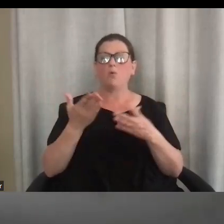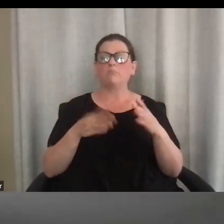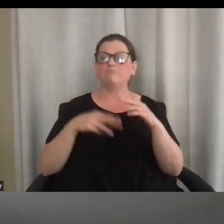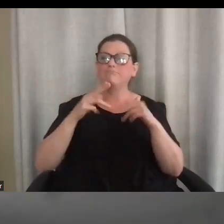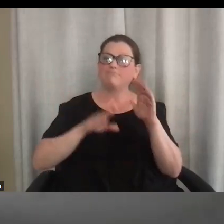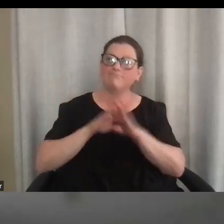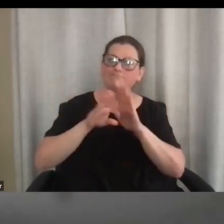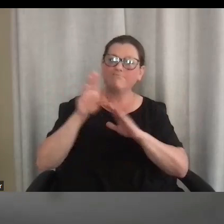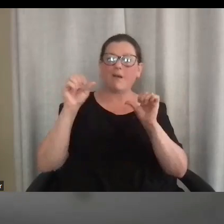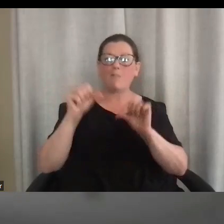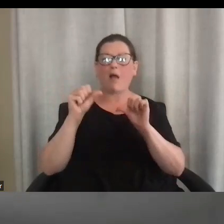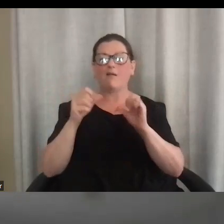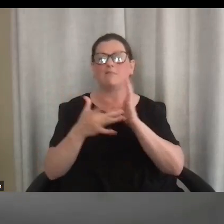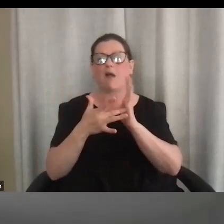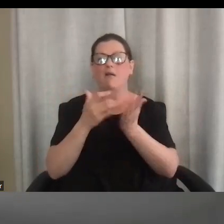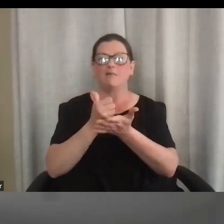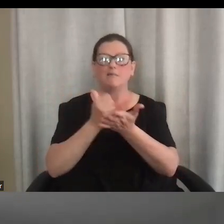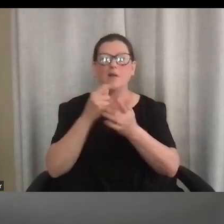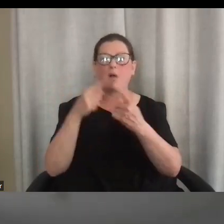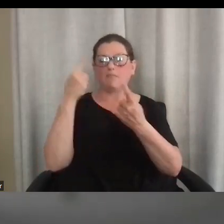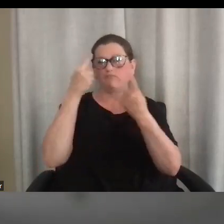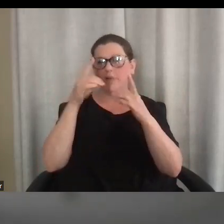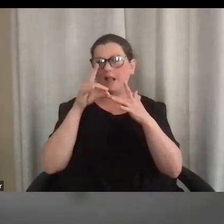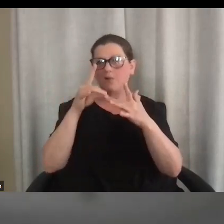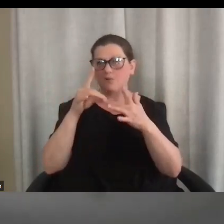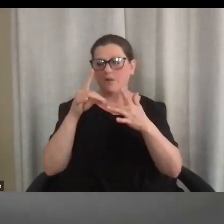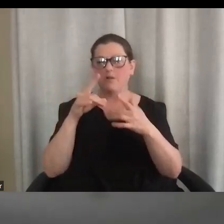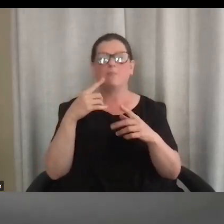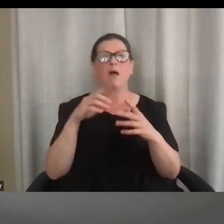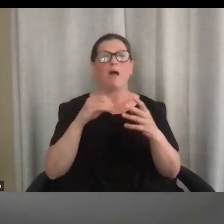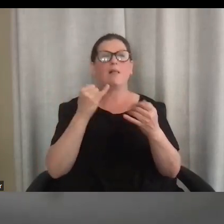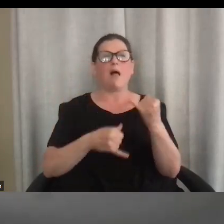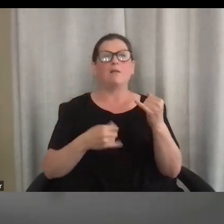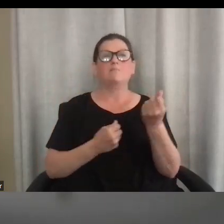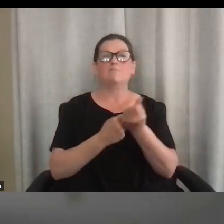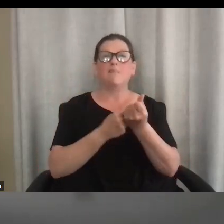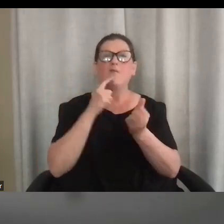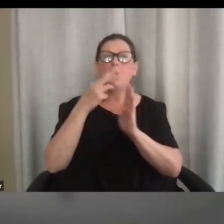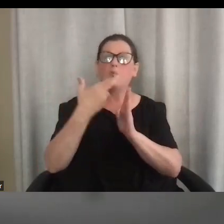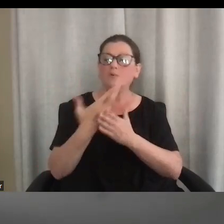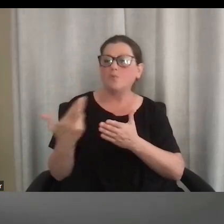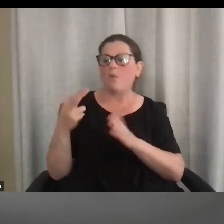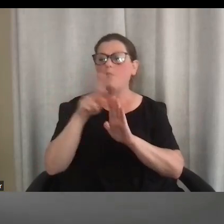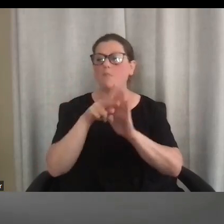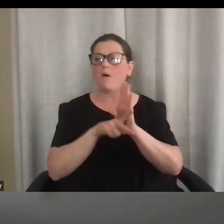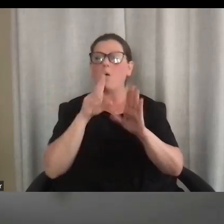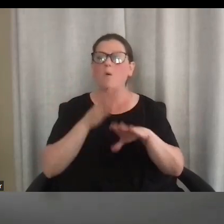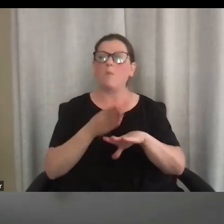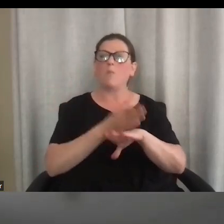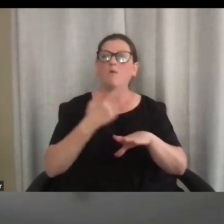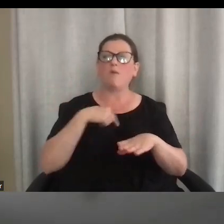technical assistance, and thought leadership, and finally, advocating for resources and policies that improve our public